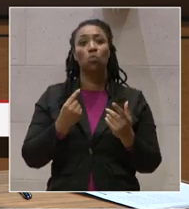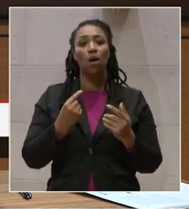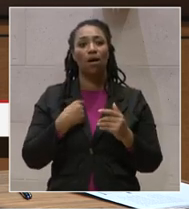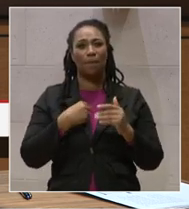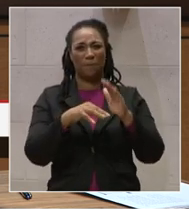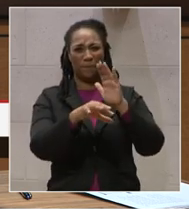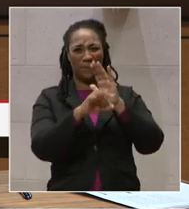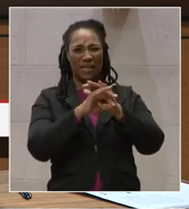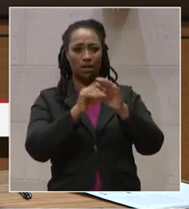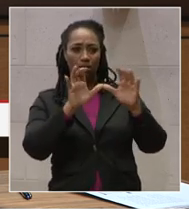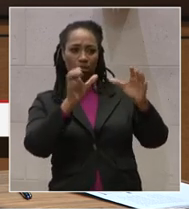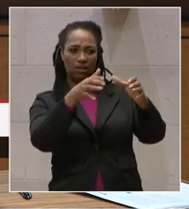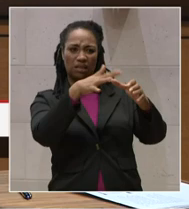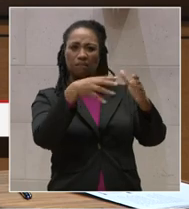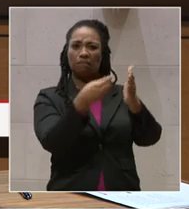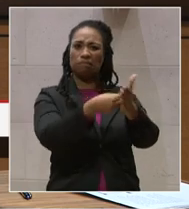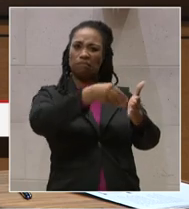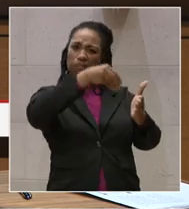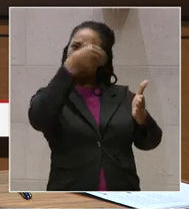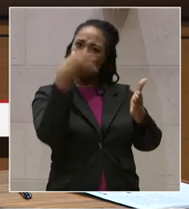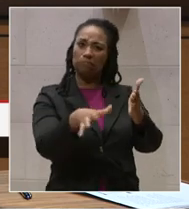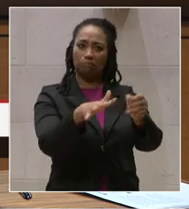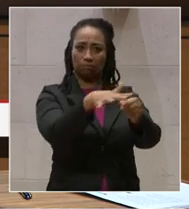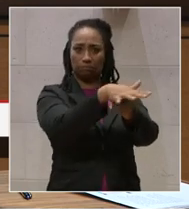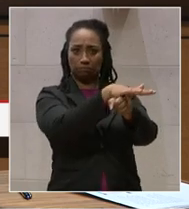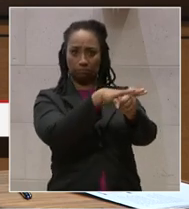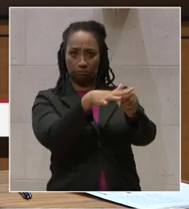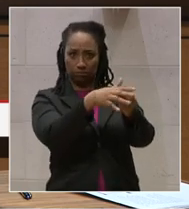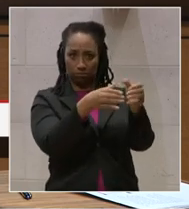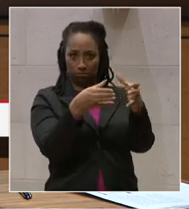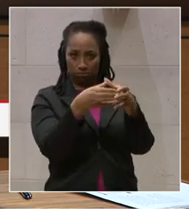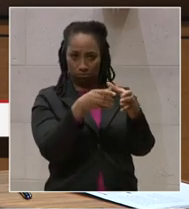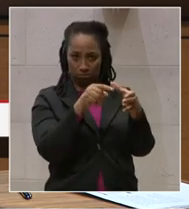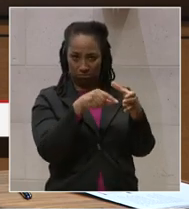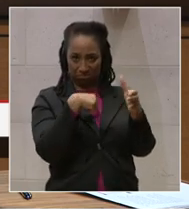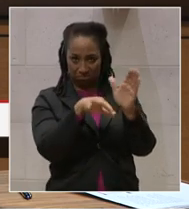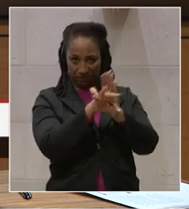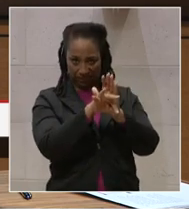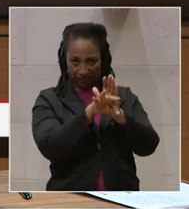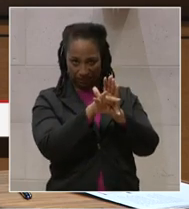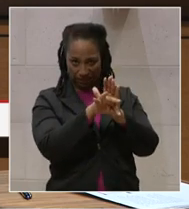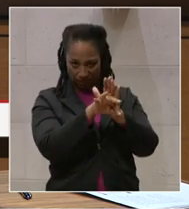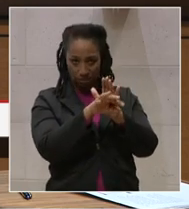zoning affordability, which will amount to about 4,000 affordable units.